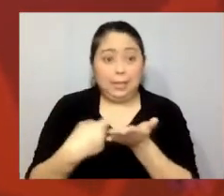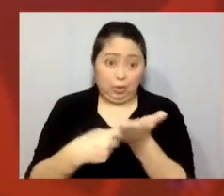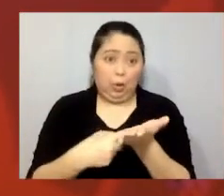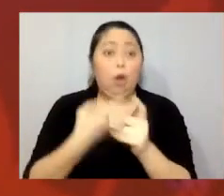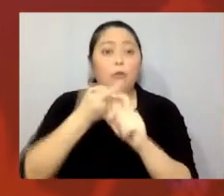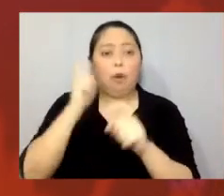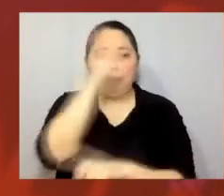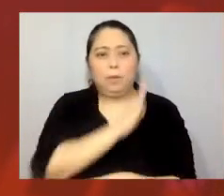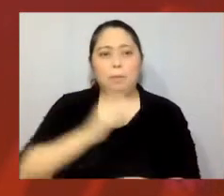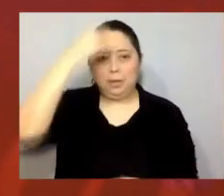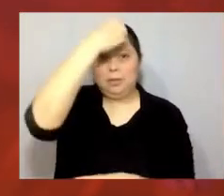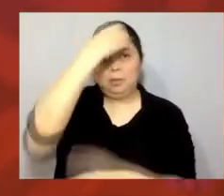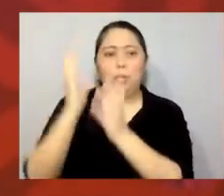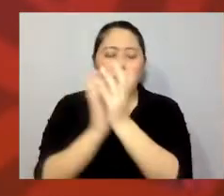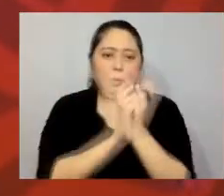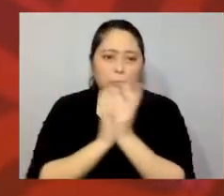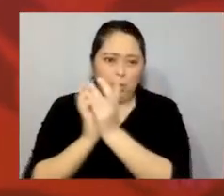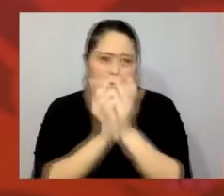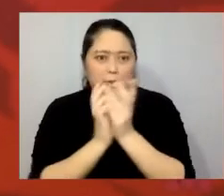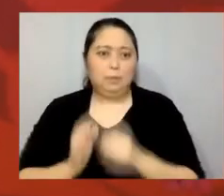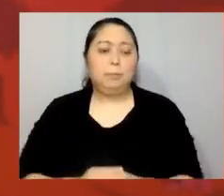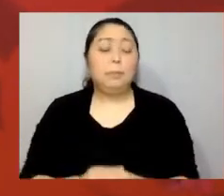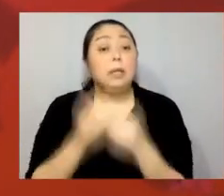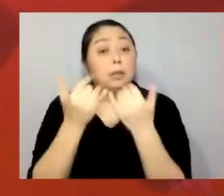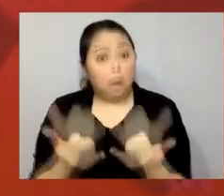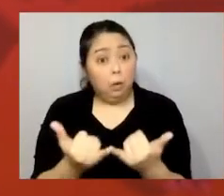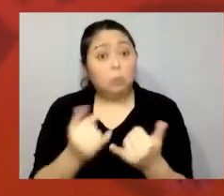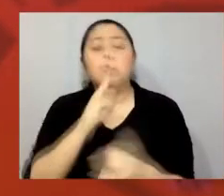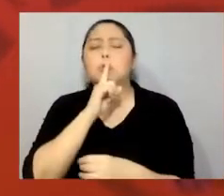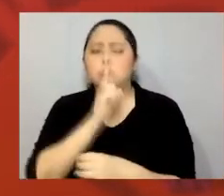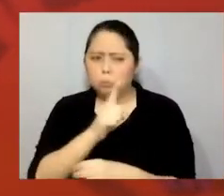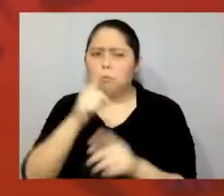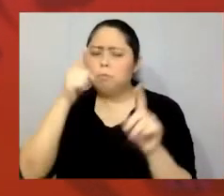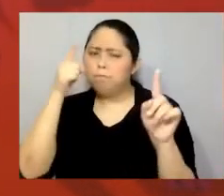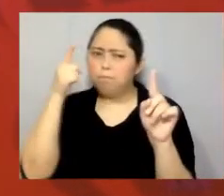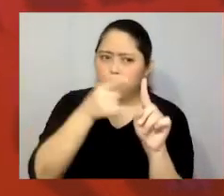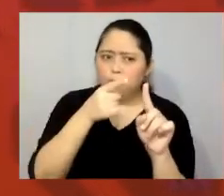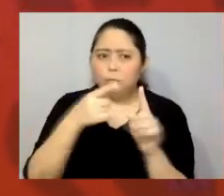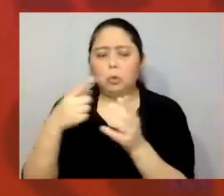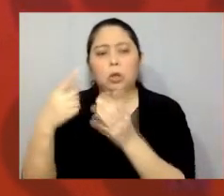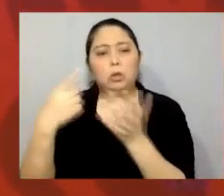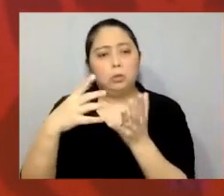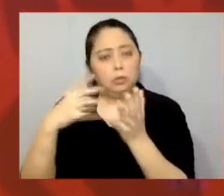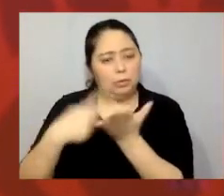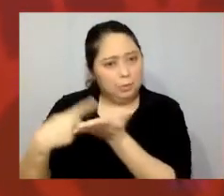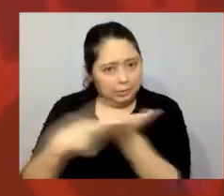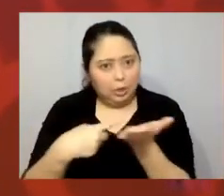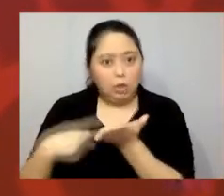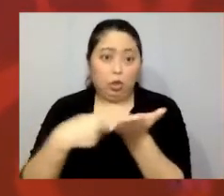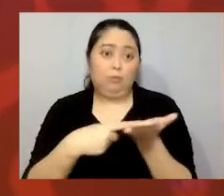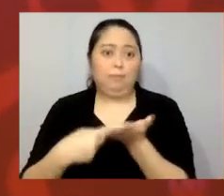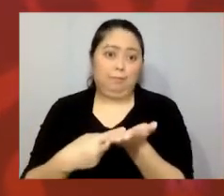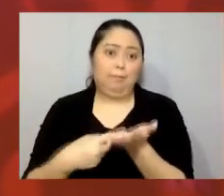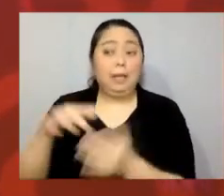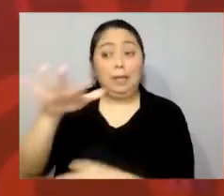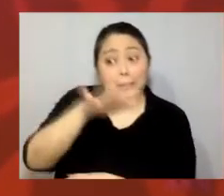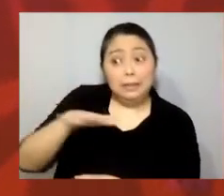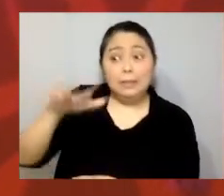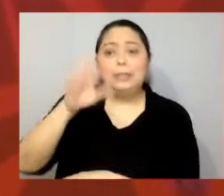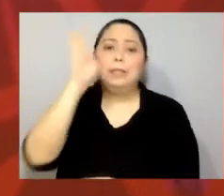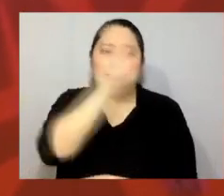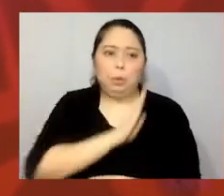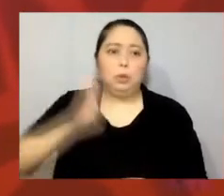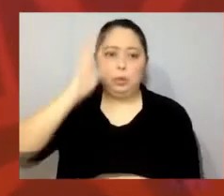the Bangsamoro community as much as possible. This time, it's going to be a deliberate conversation between